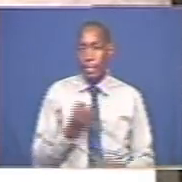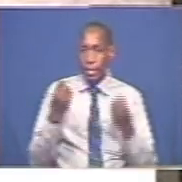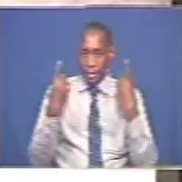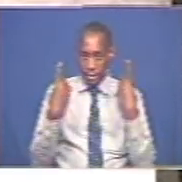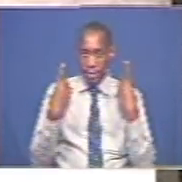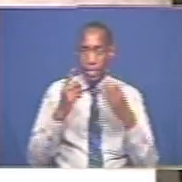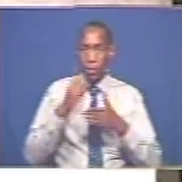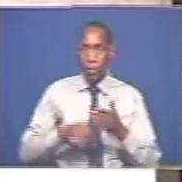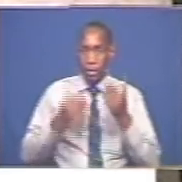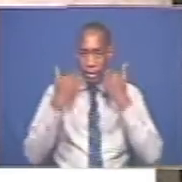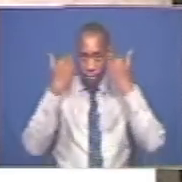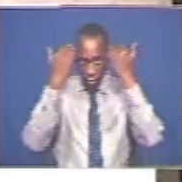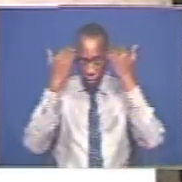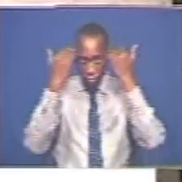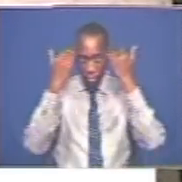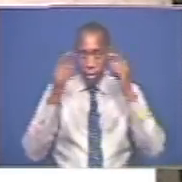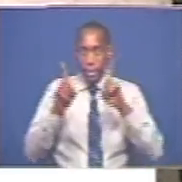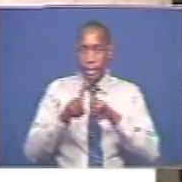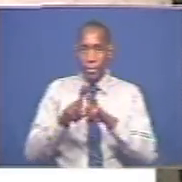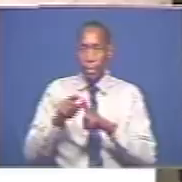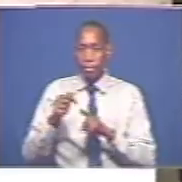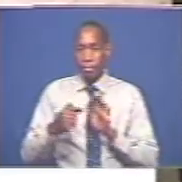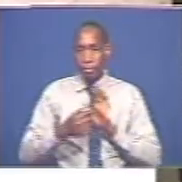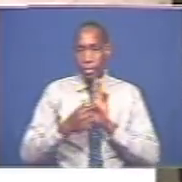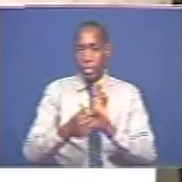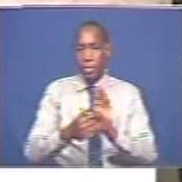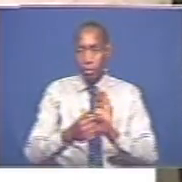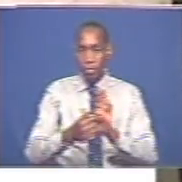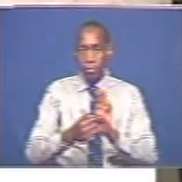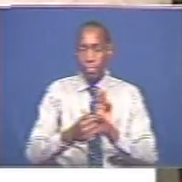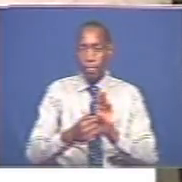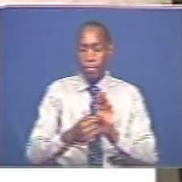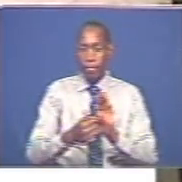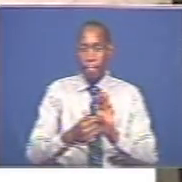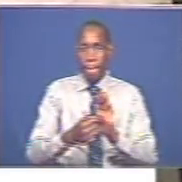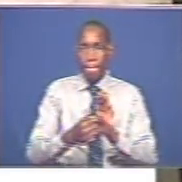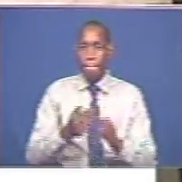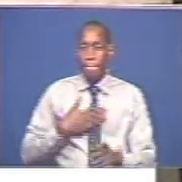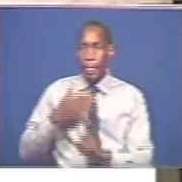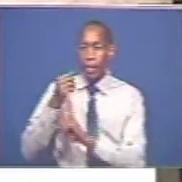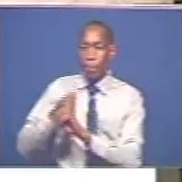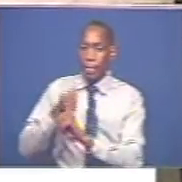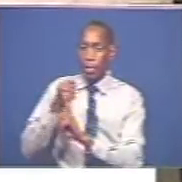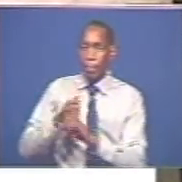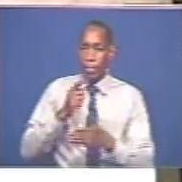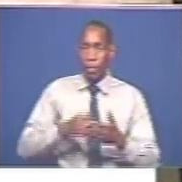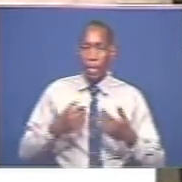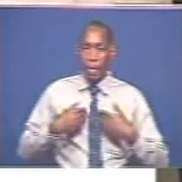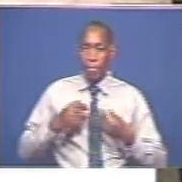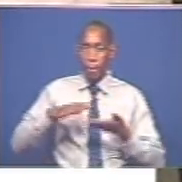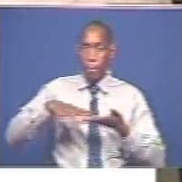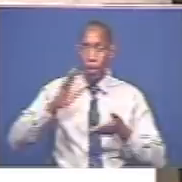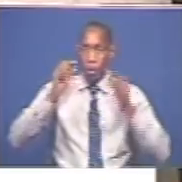what depression is, mm, even the very presentation. And so what I would even advocate for is more sensitization,